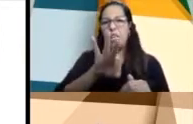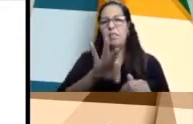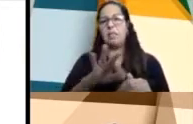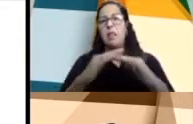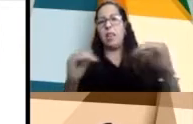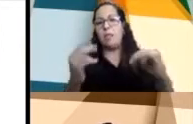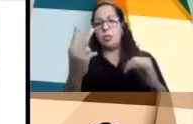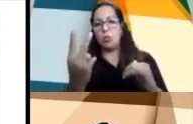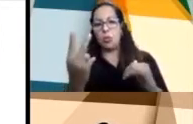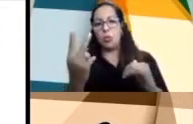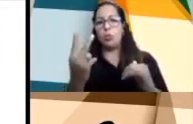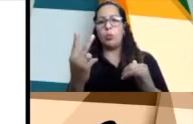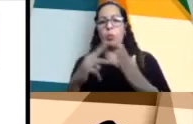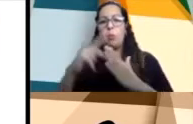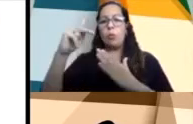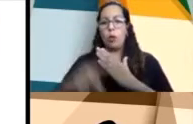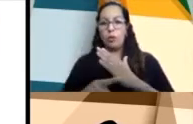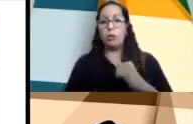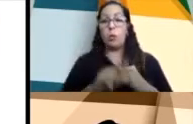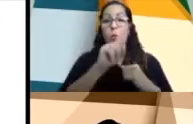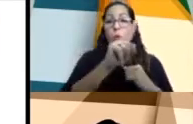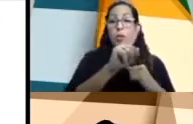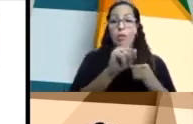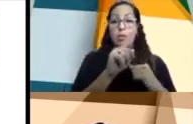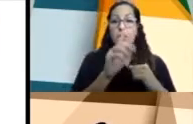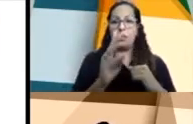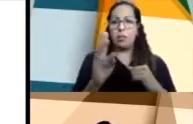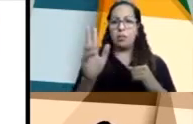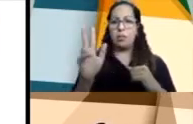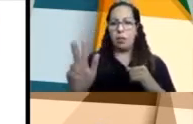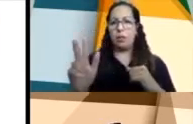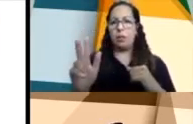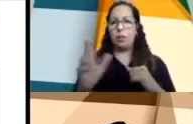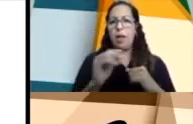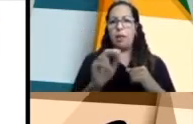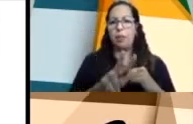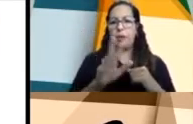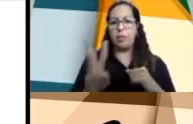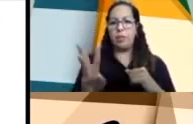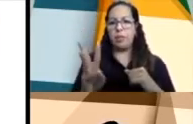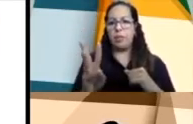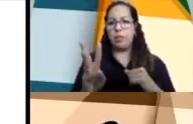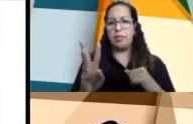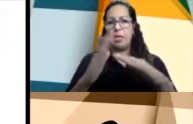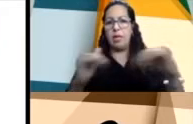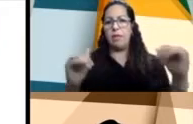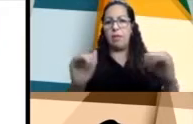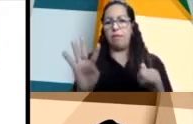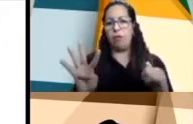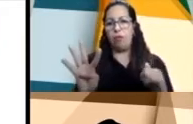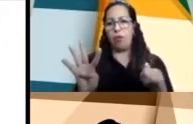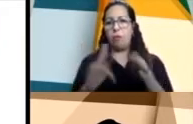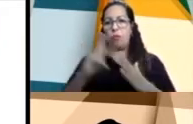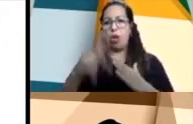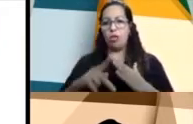projects, 166 level 3 type of projects, and 36 level 4